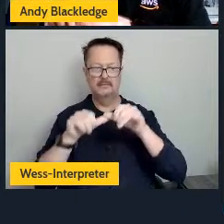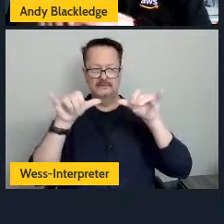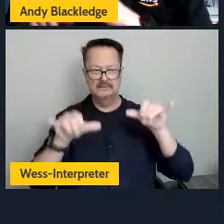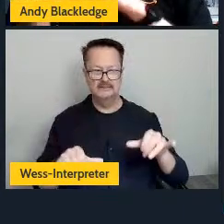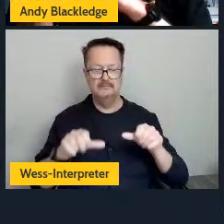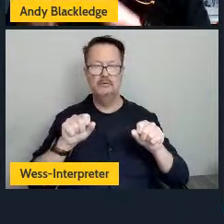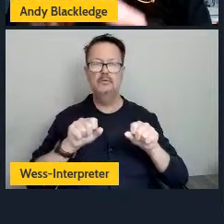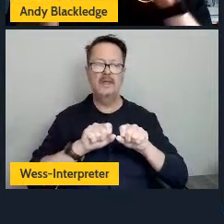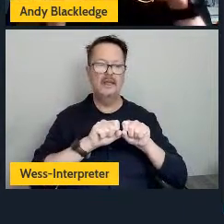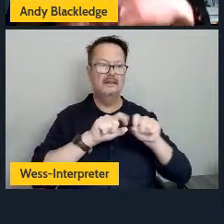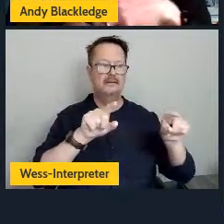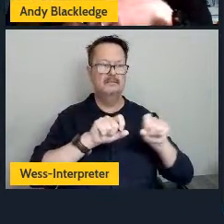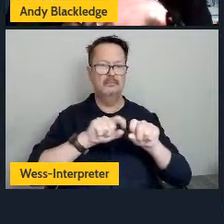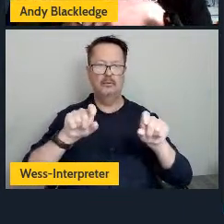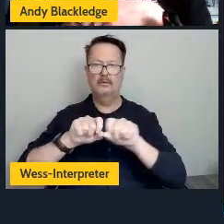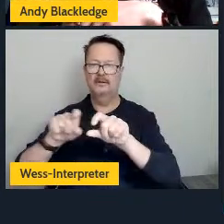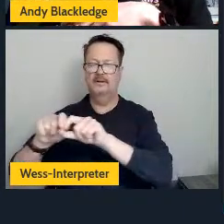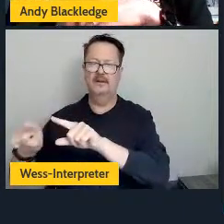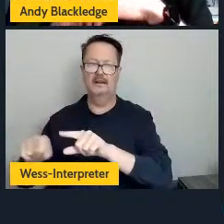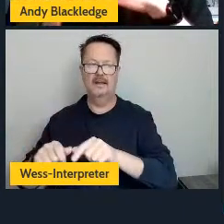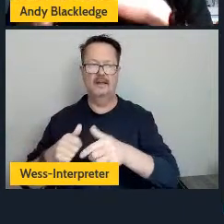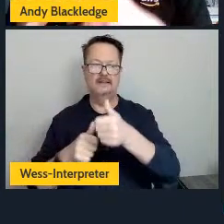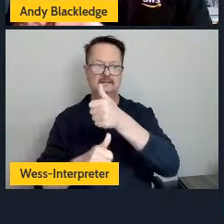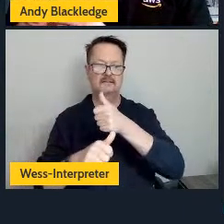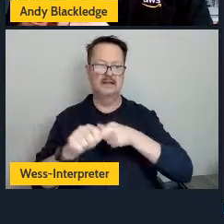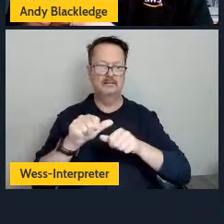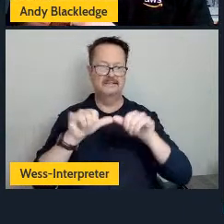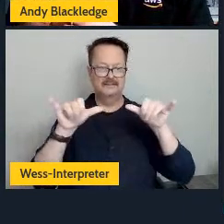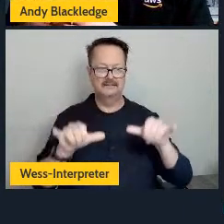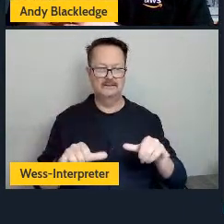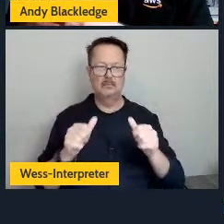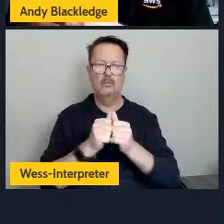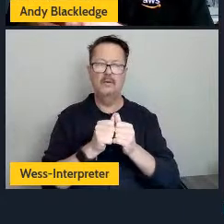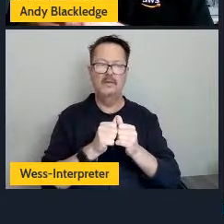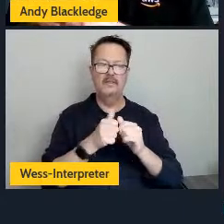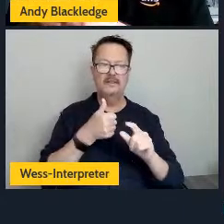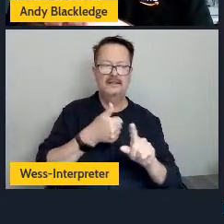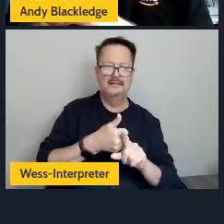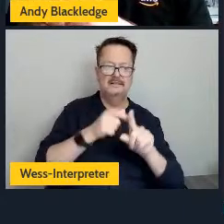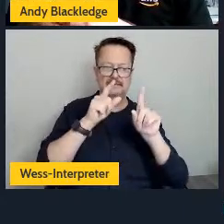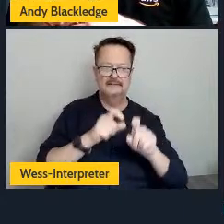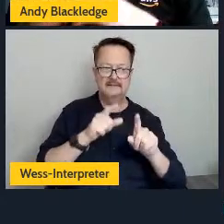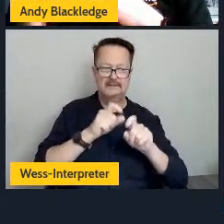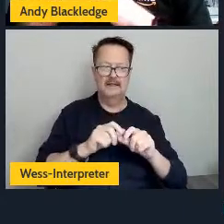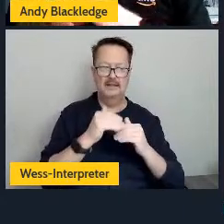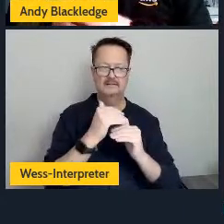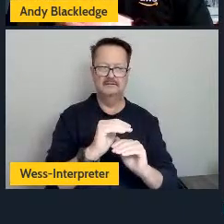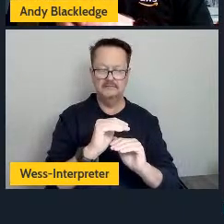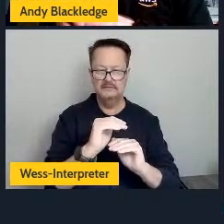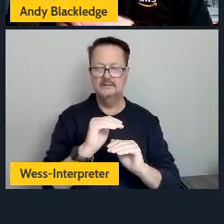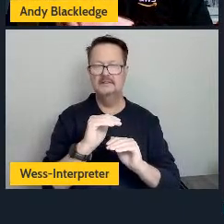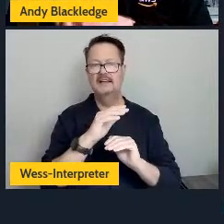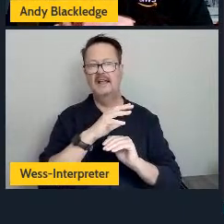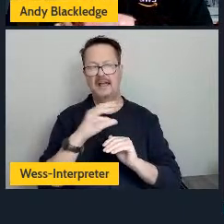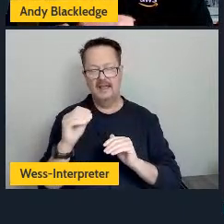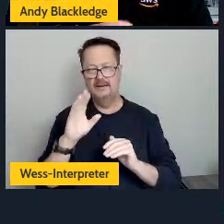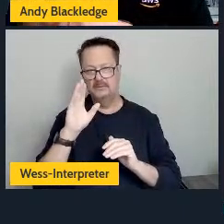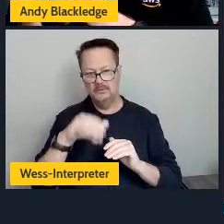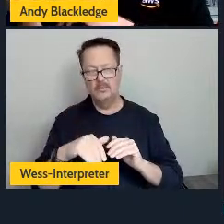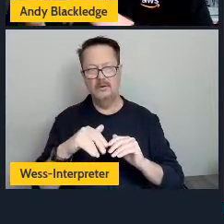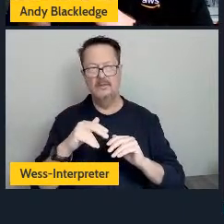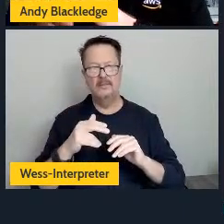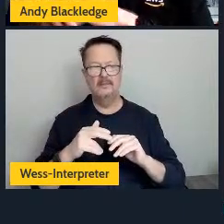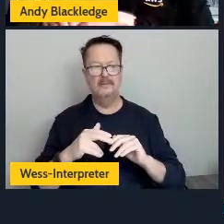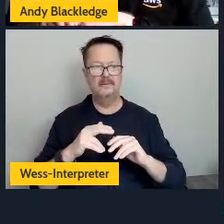can deploy a subsystem with its own test harness. And the ability to just be